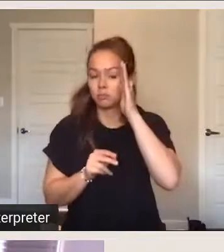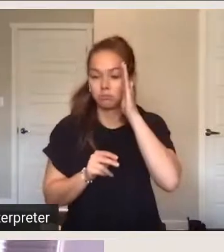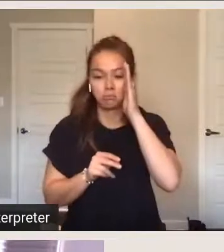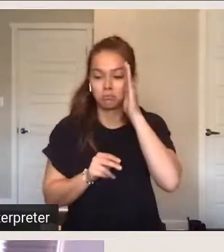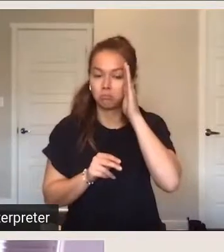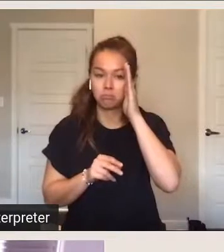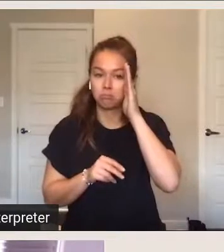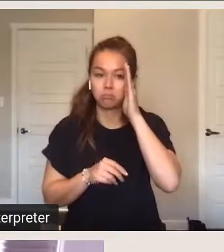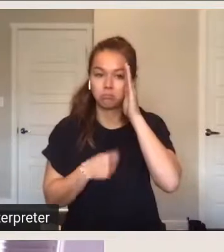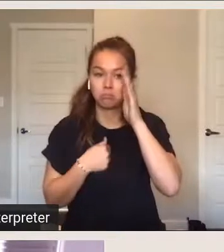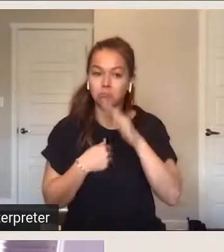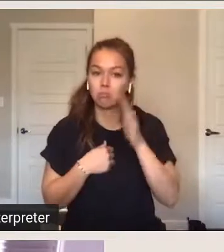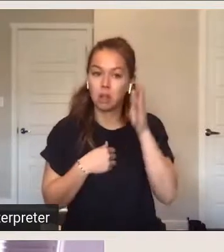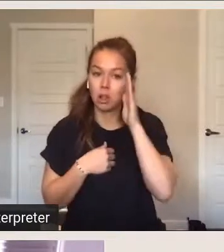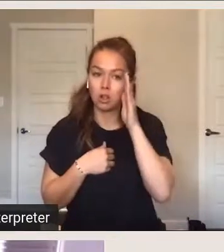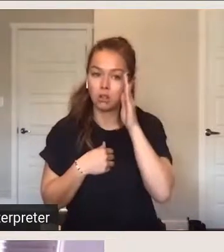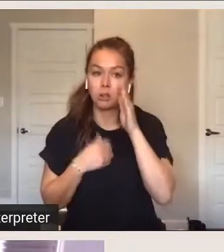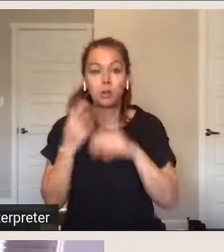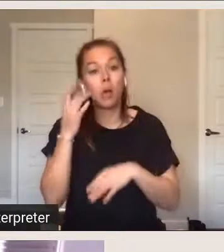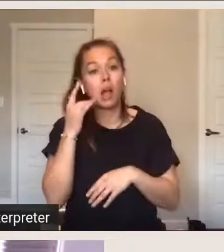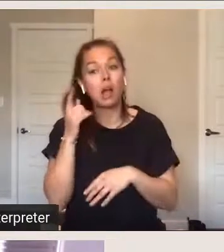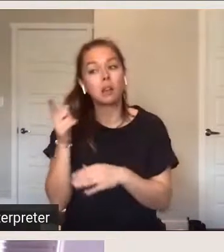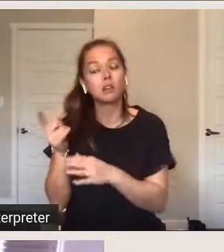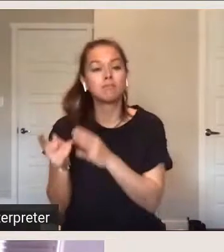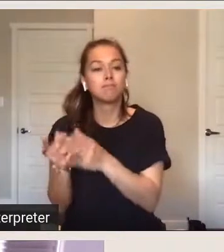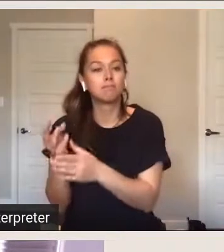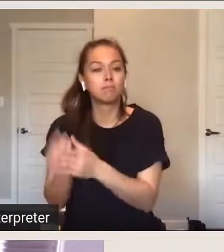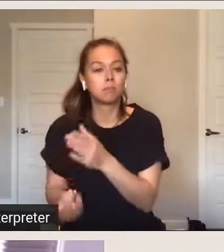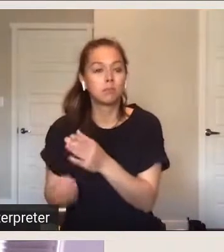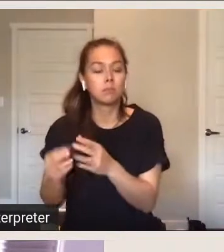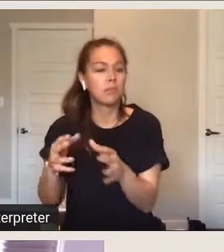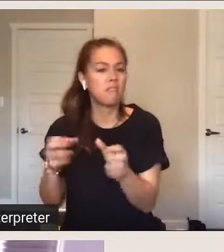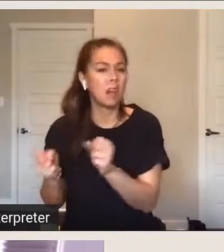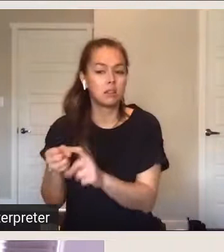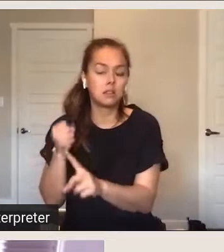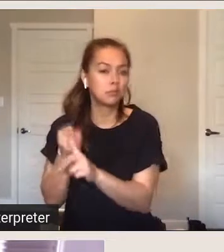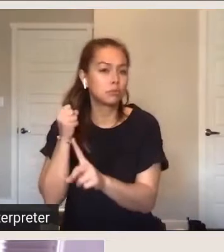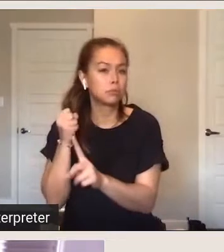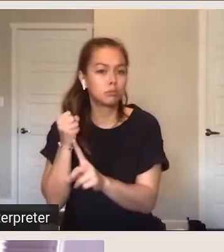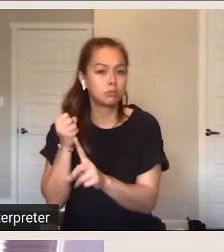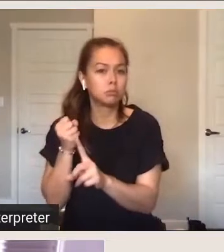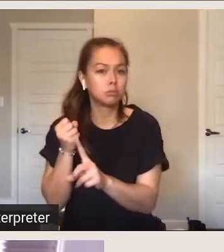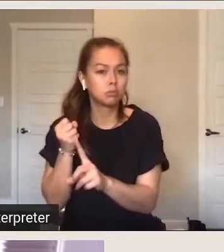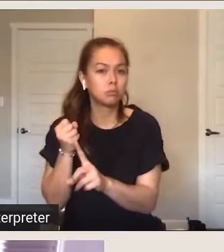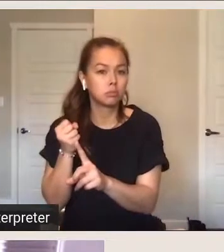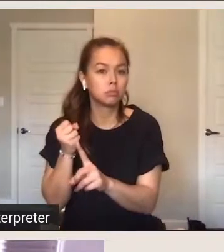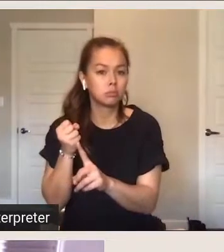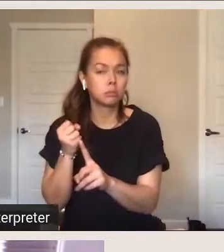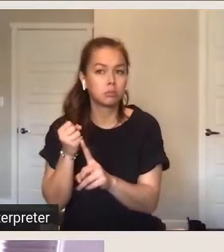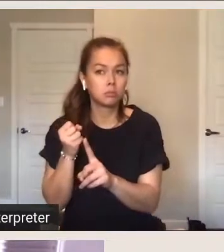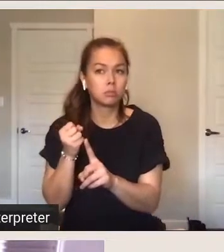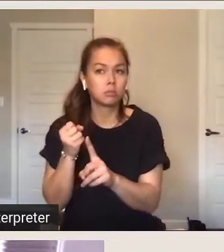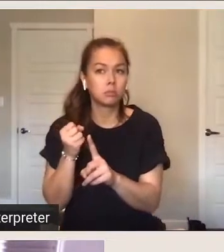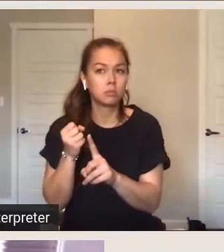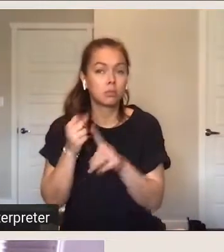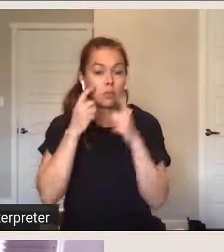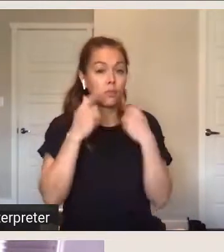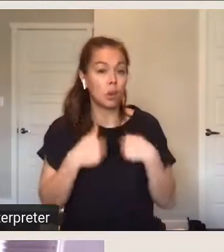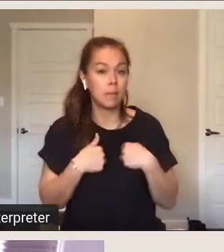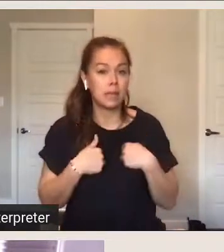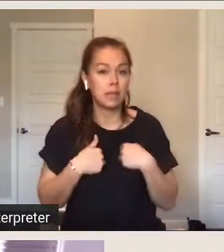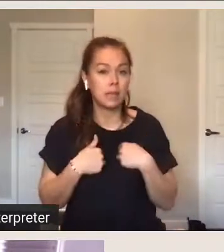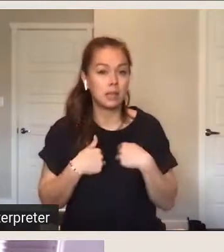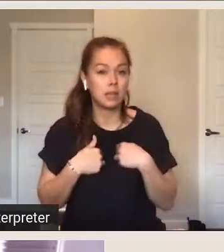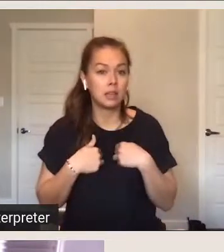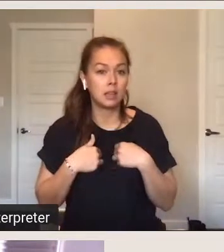he passed away pretty sudden. And to me, not being able to show him the film before